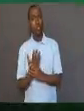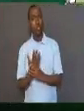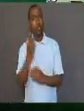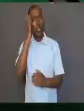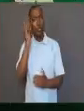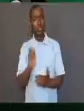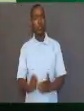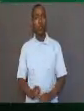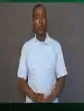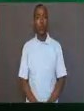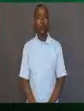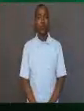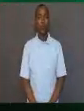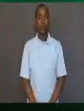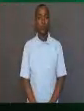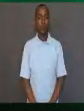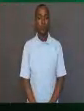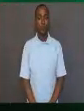can.